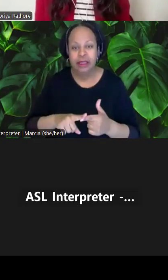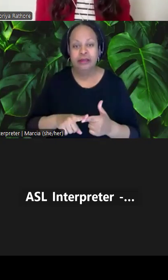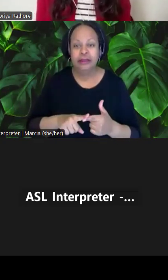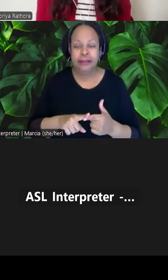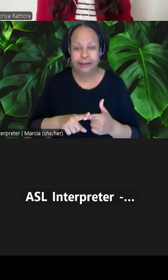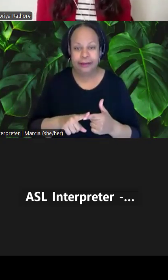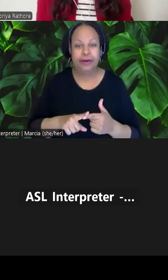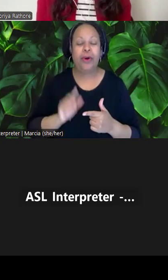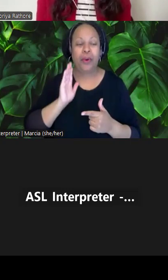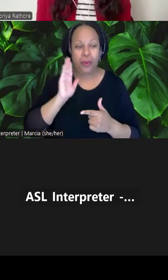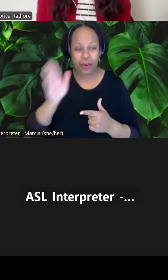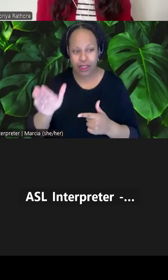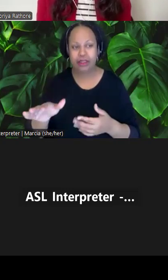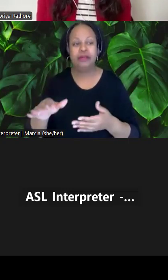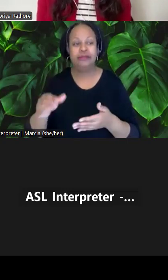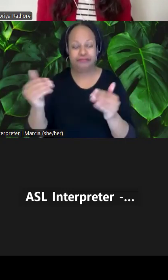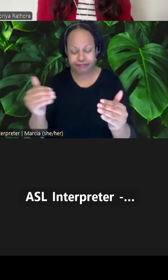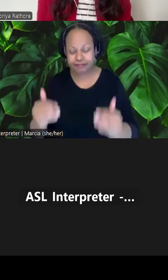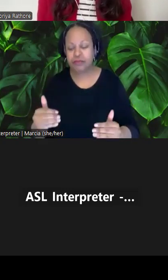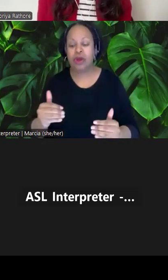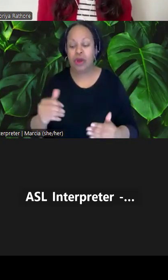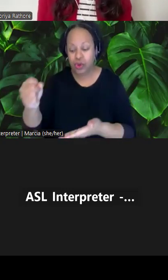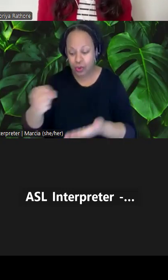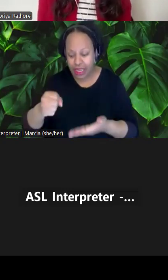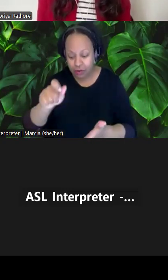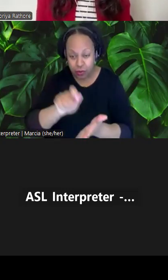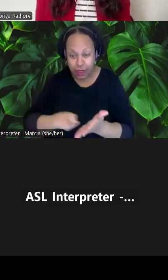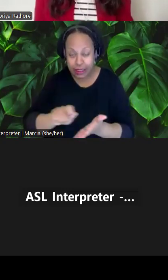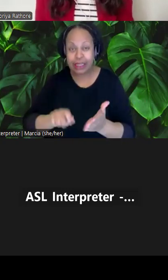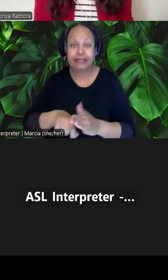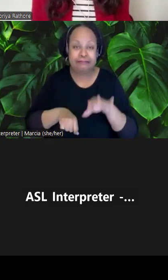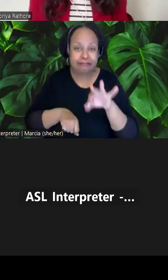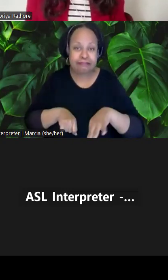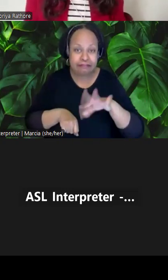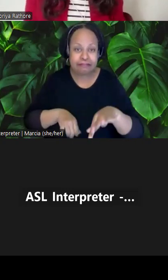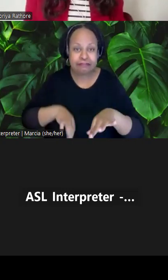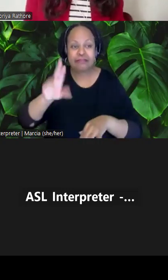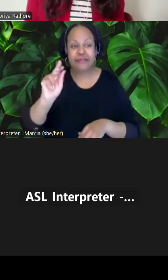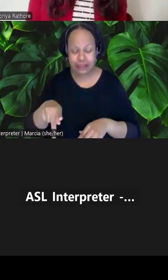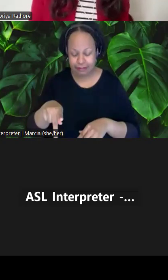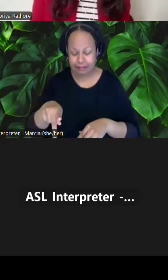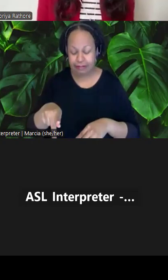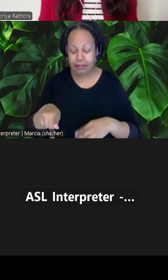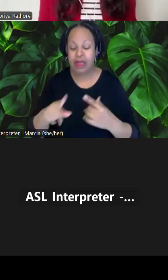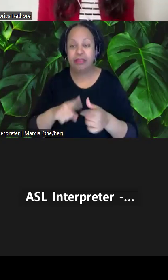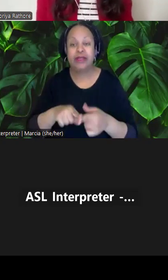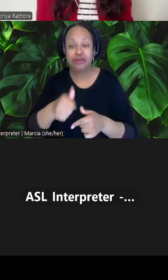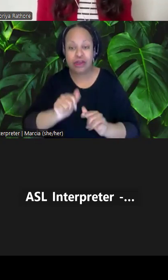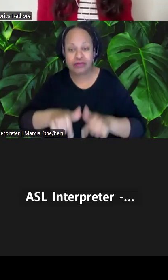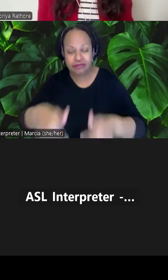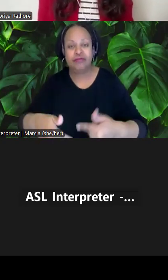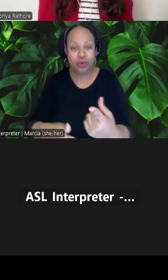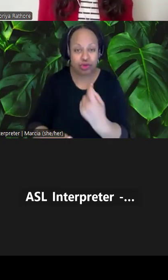and then we should have some time to answer your questions about eligibility or about any aspects of the application